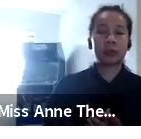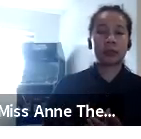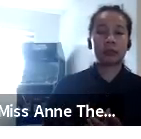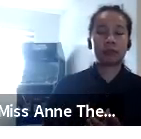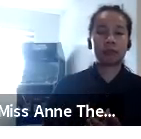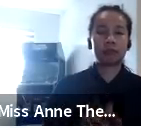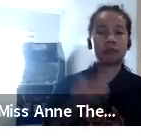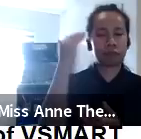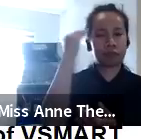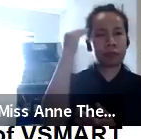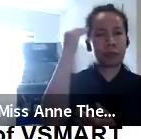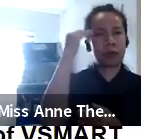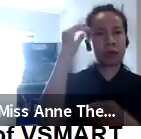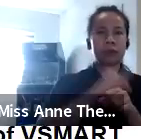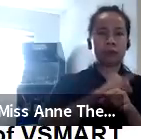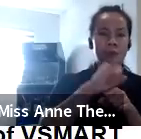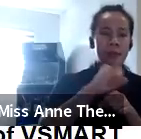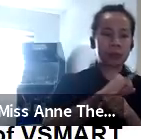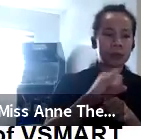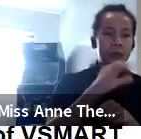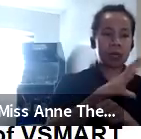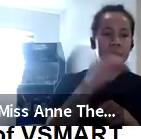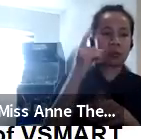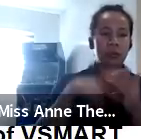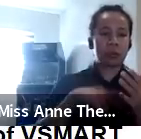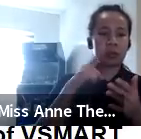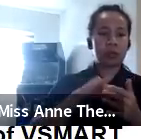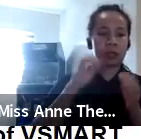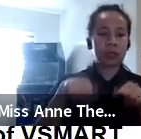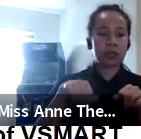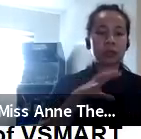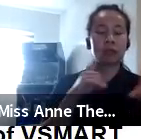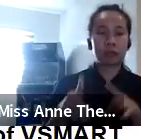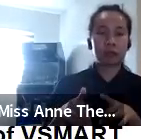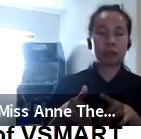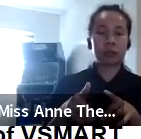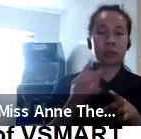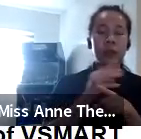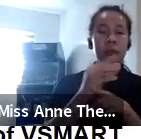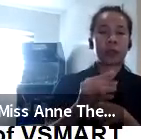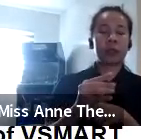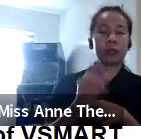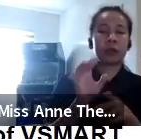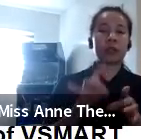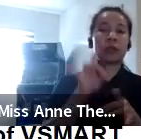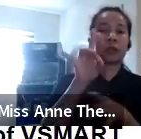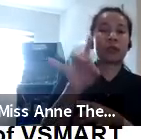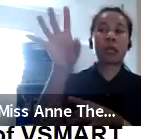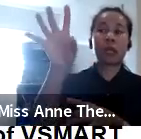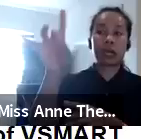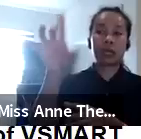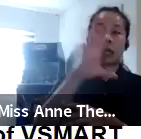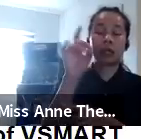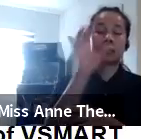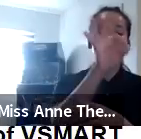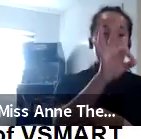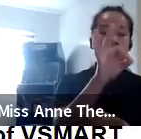knowing the industry and knowing what I can do. Major contributions number 8 and number 9, because of